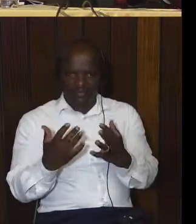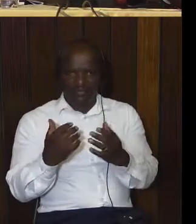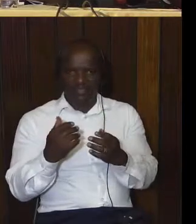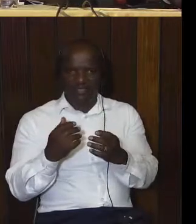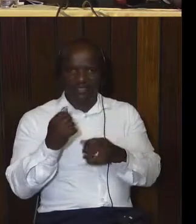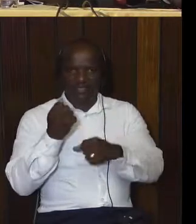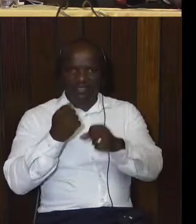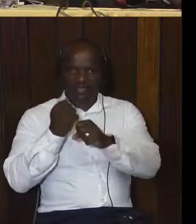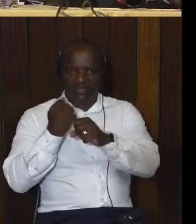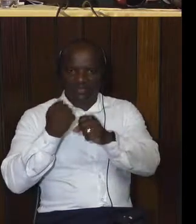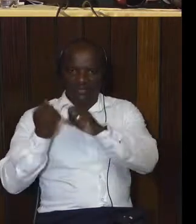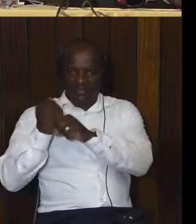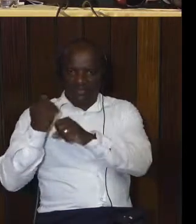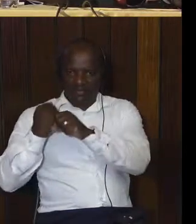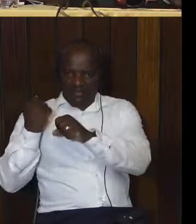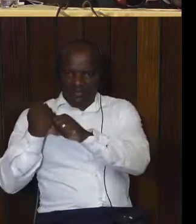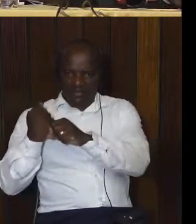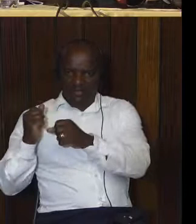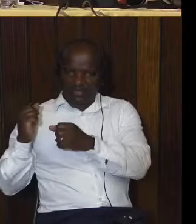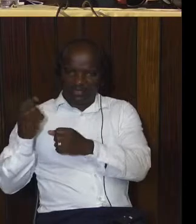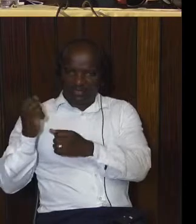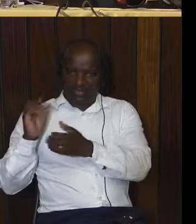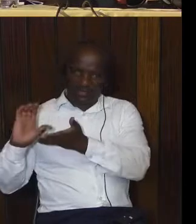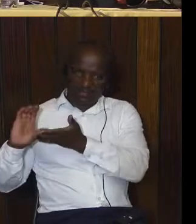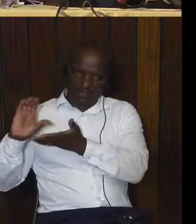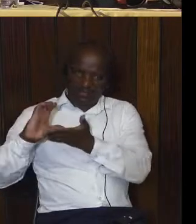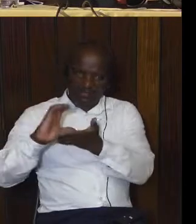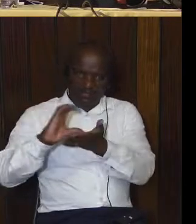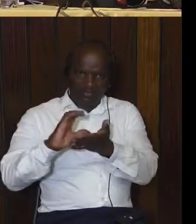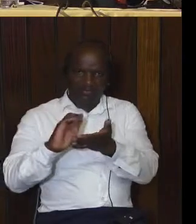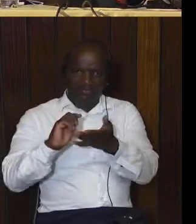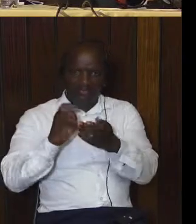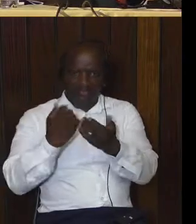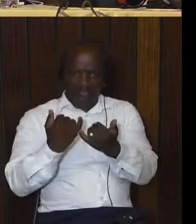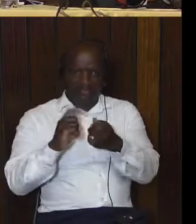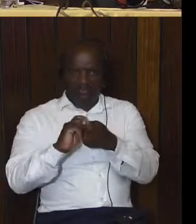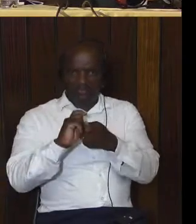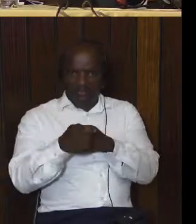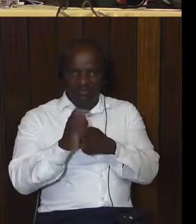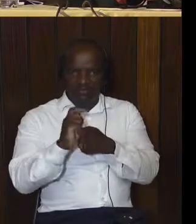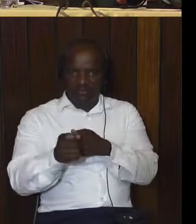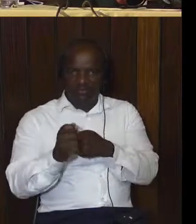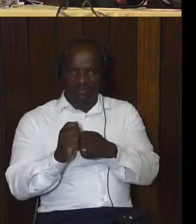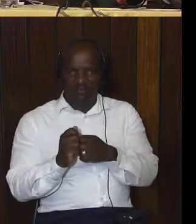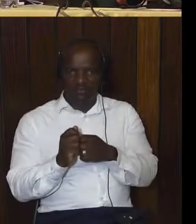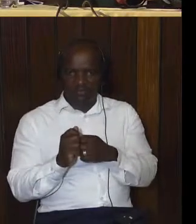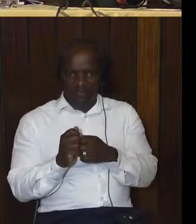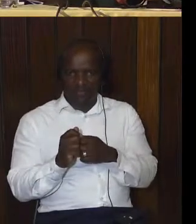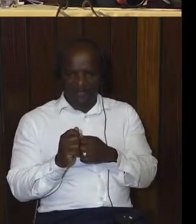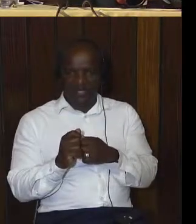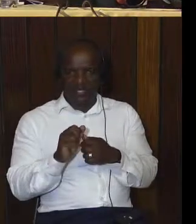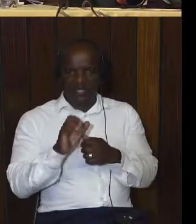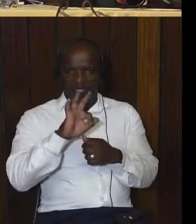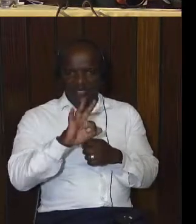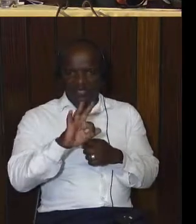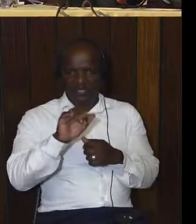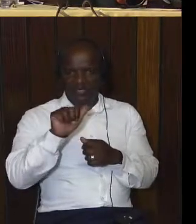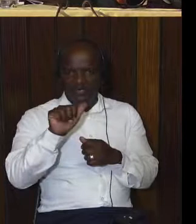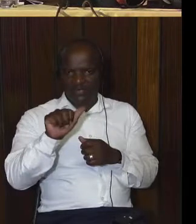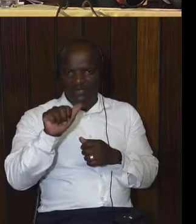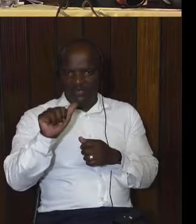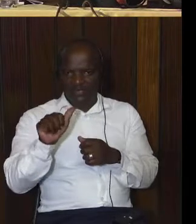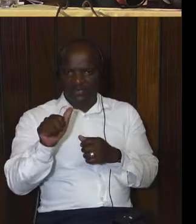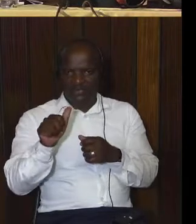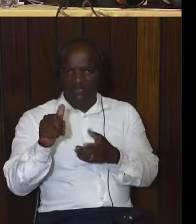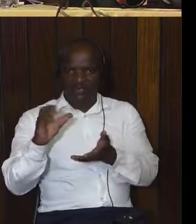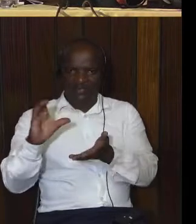years, and in the quarter, although it's not reflected here, we did receive the additional 366 million. But Chair, that